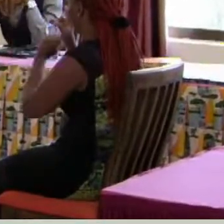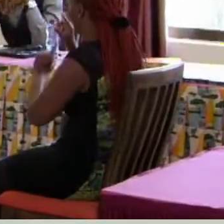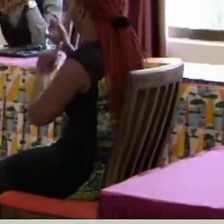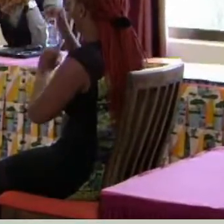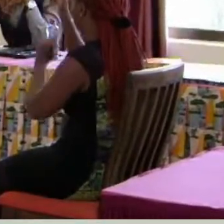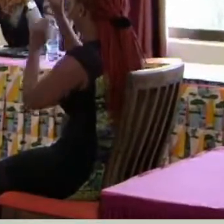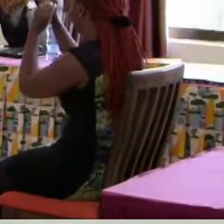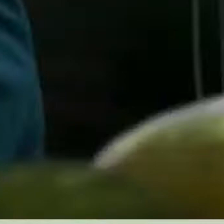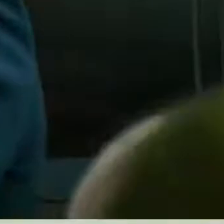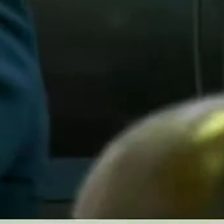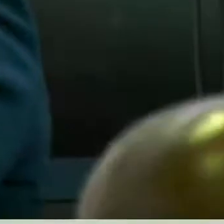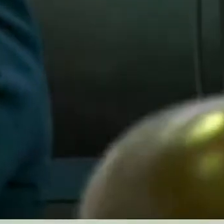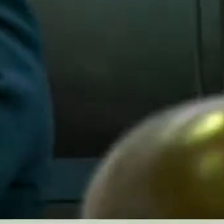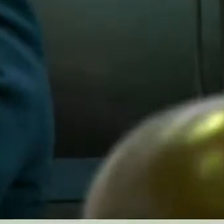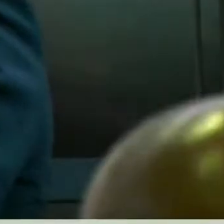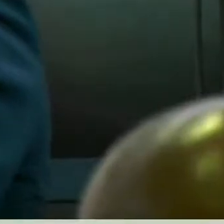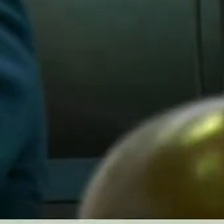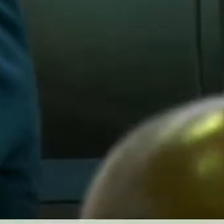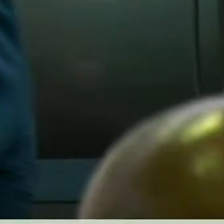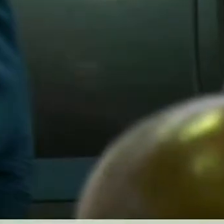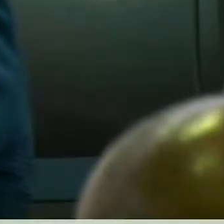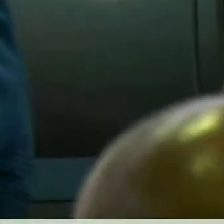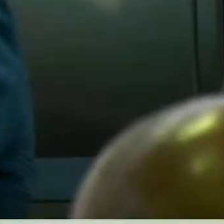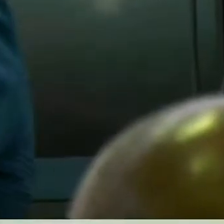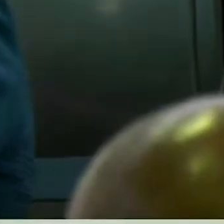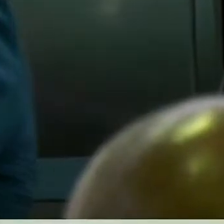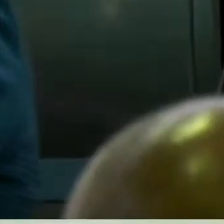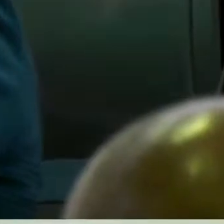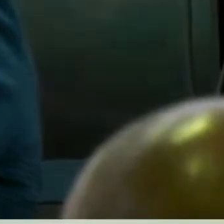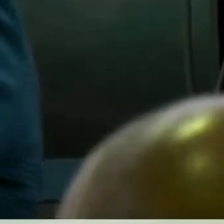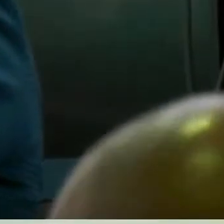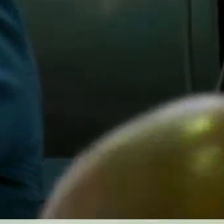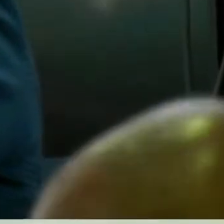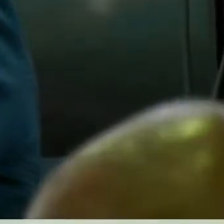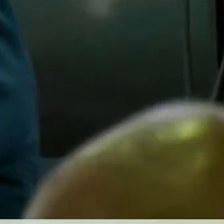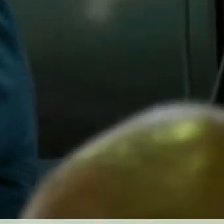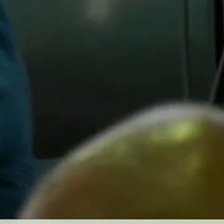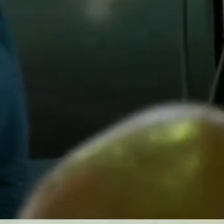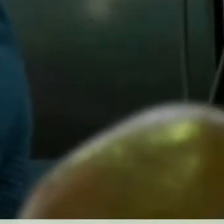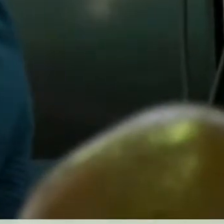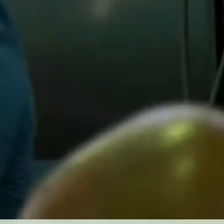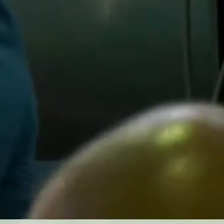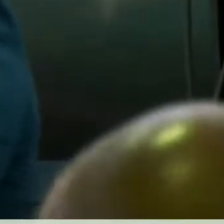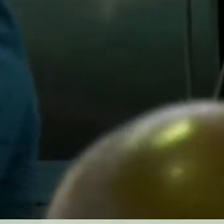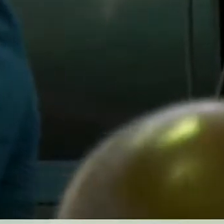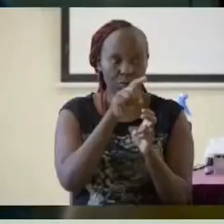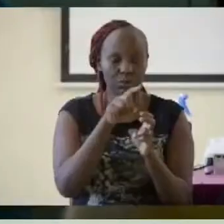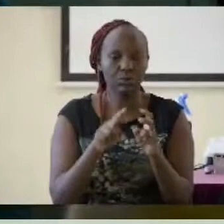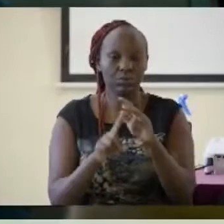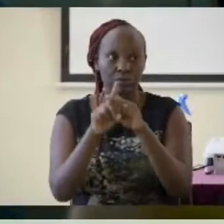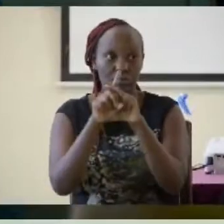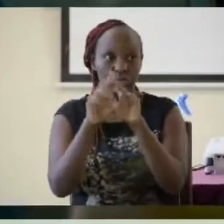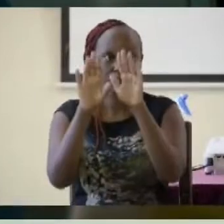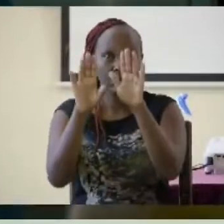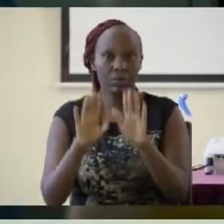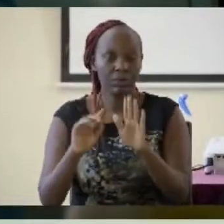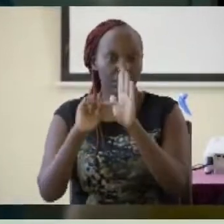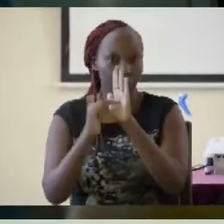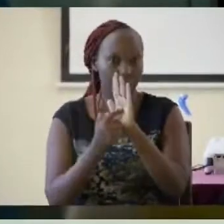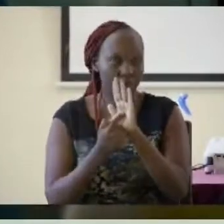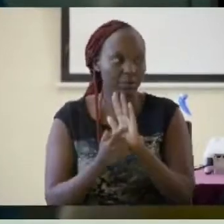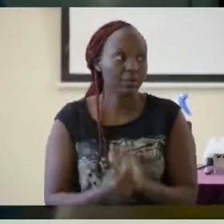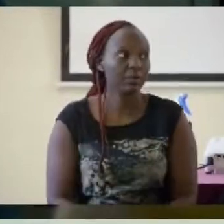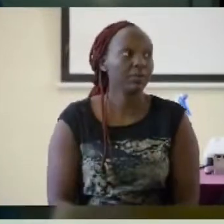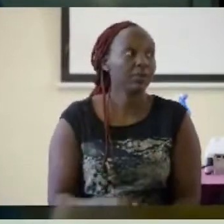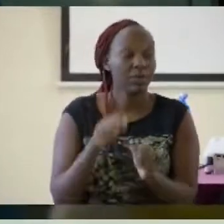other, and all of them trying to resolve issues. And you raise an important point.